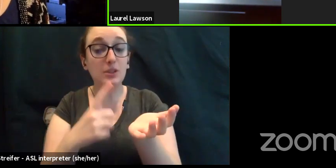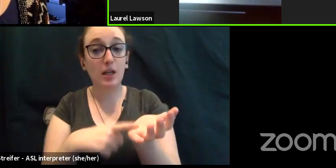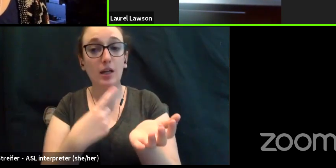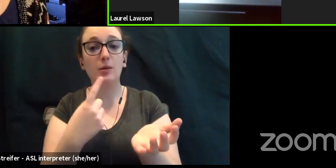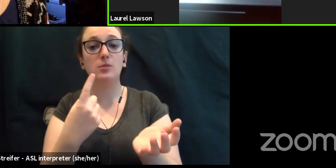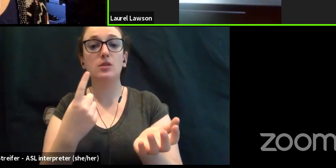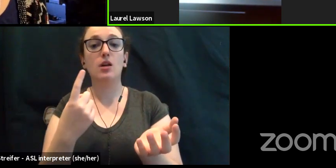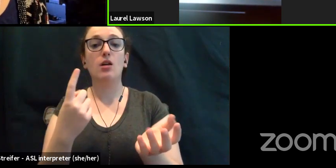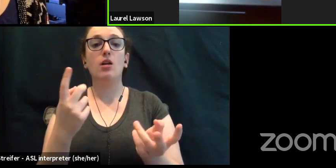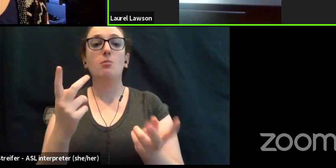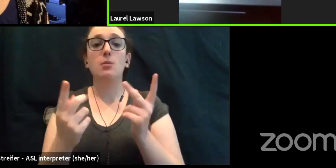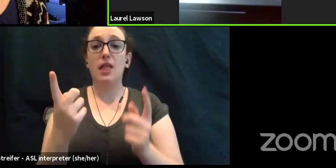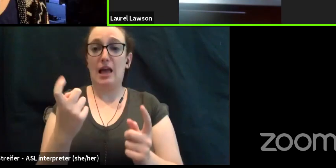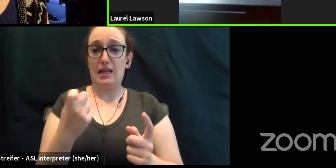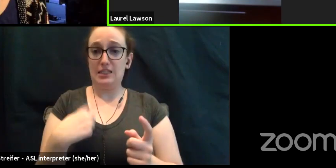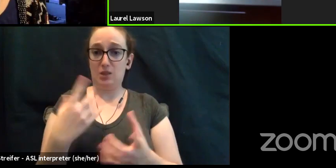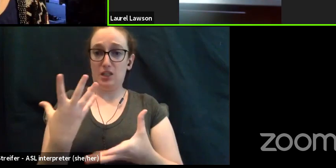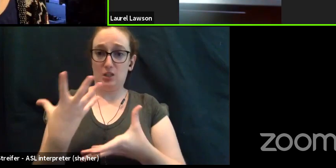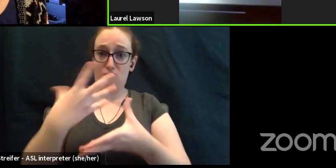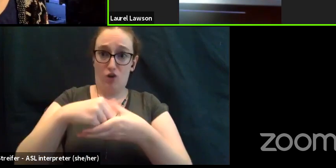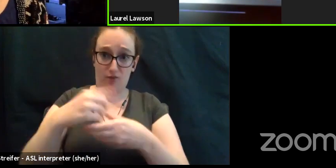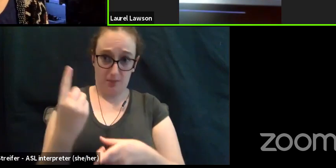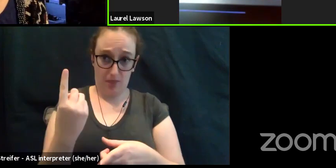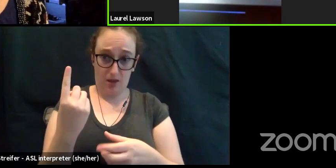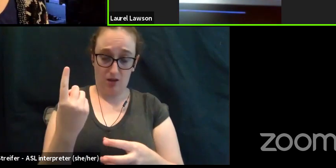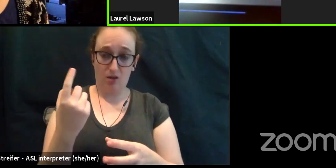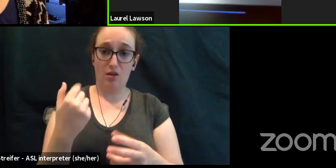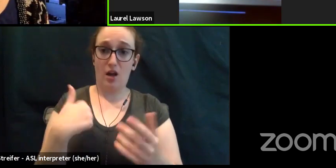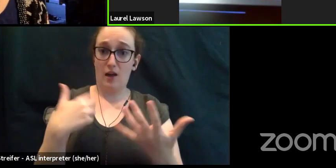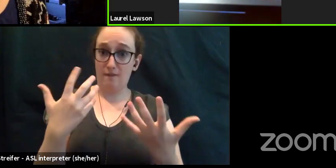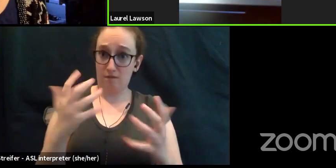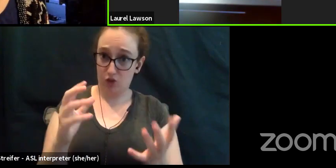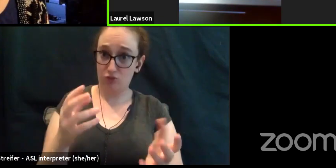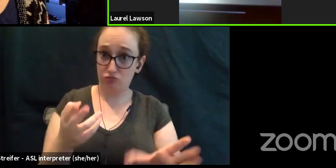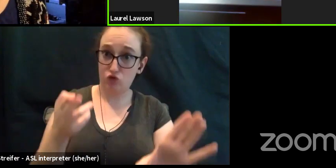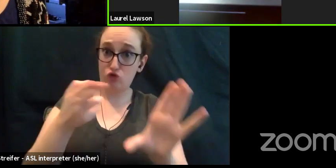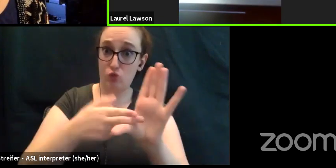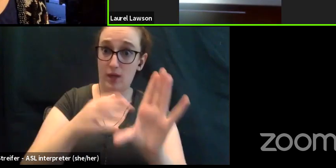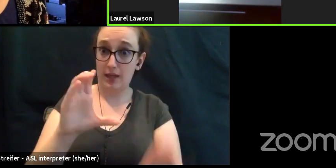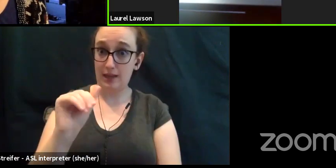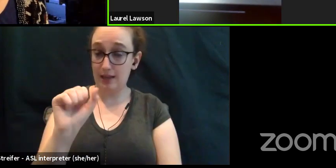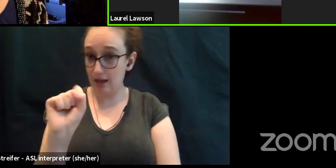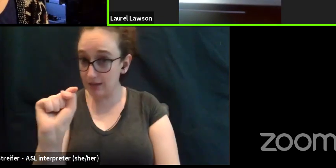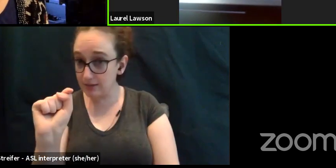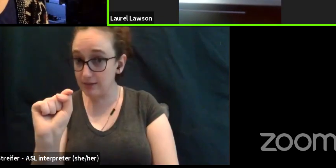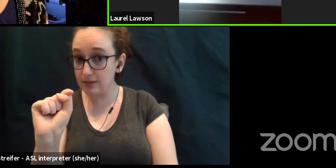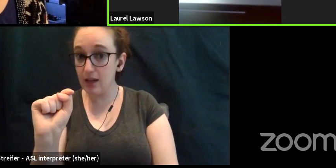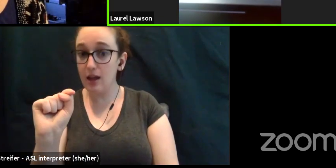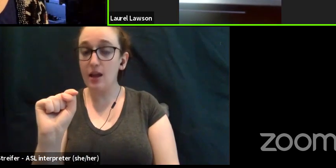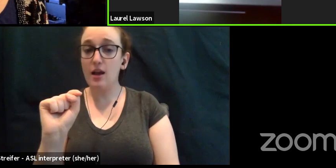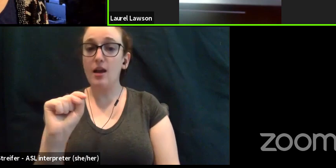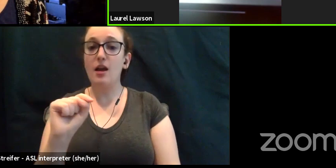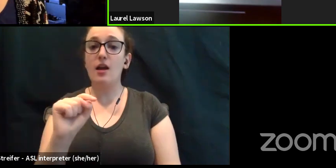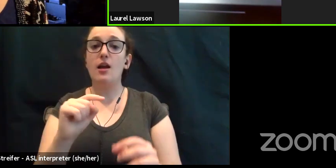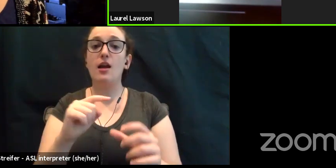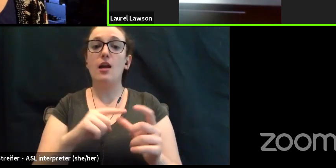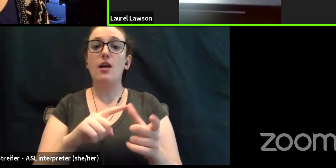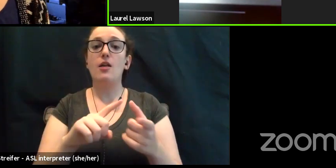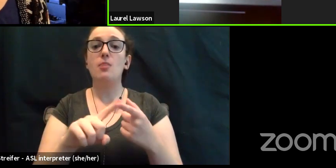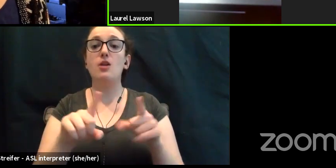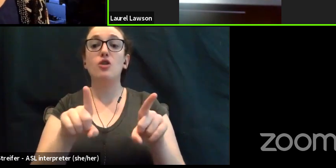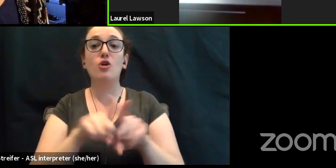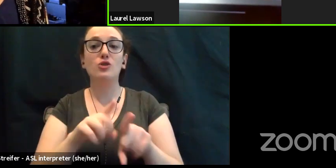asked to be a part of something, been cast, and then had it made clear that it was also my unpaid job to